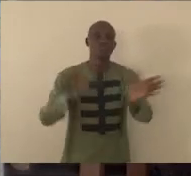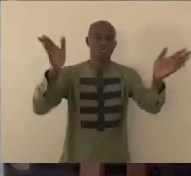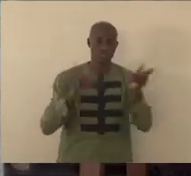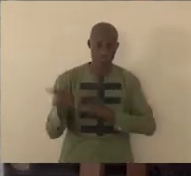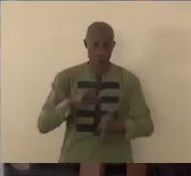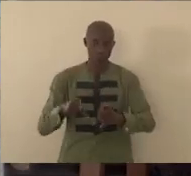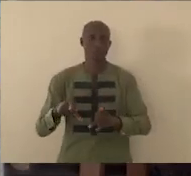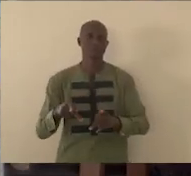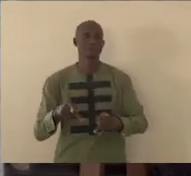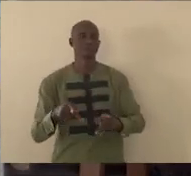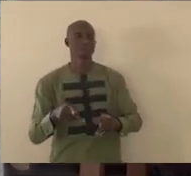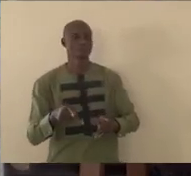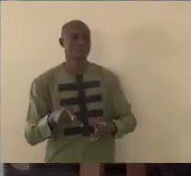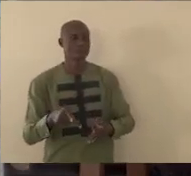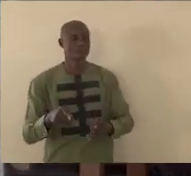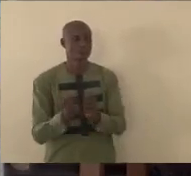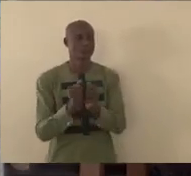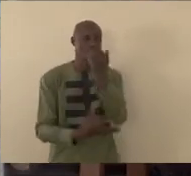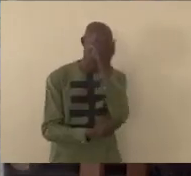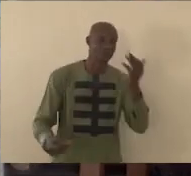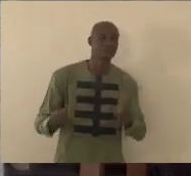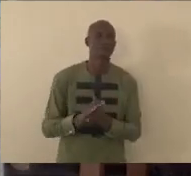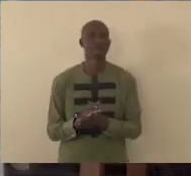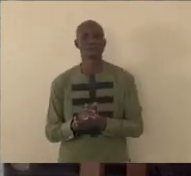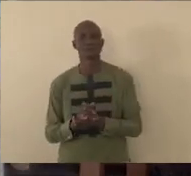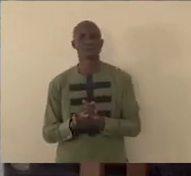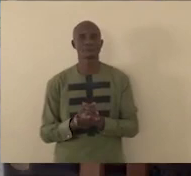people to dehumanizing multidimensional poverty and misery.